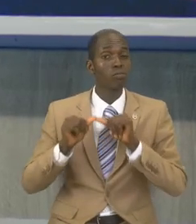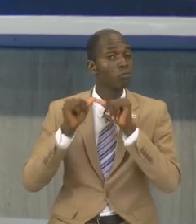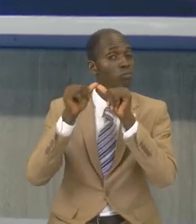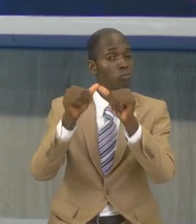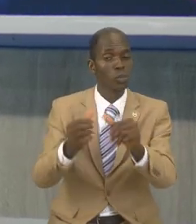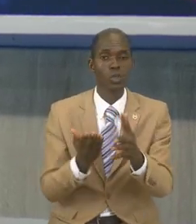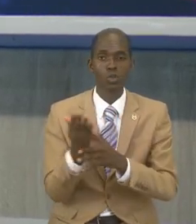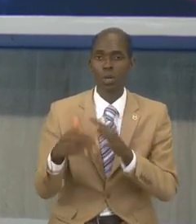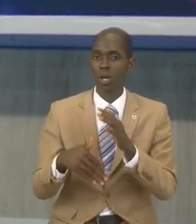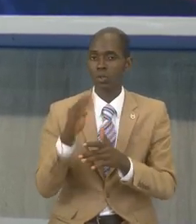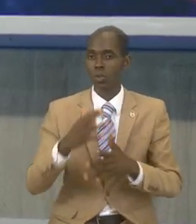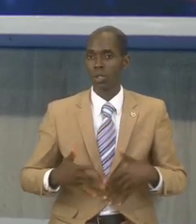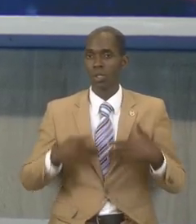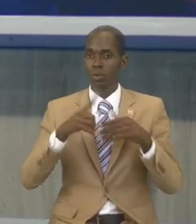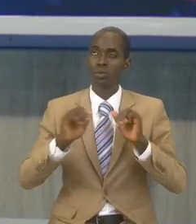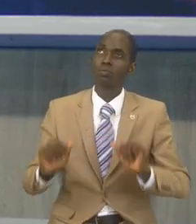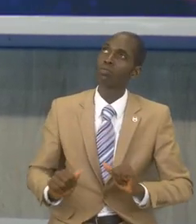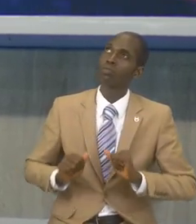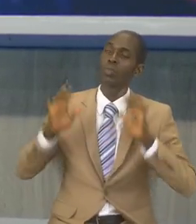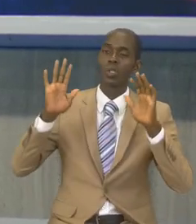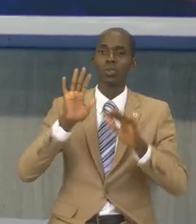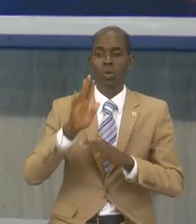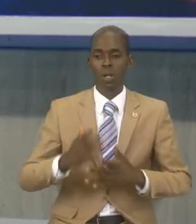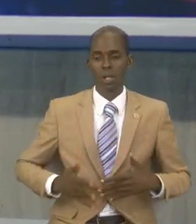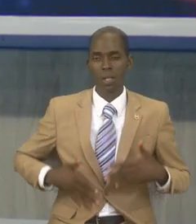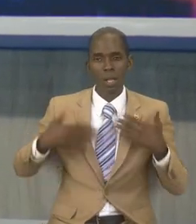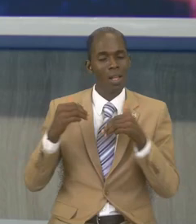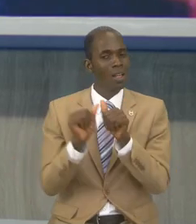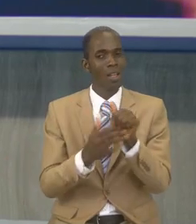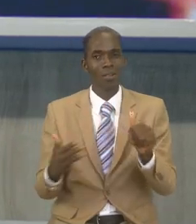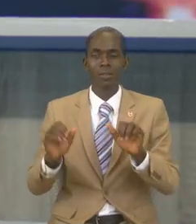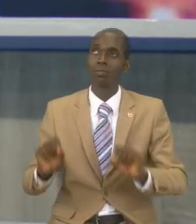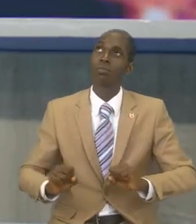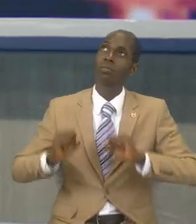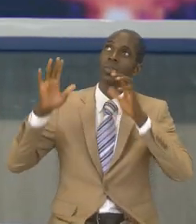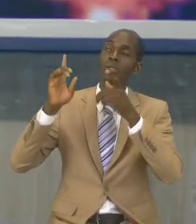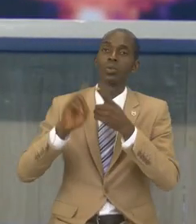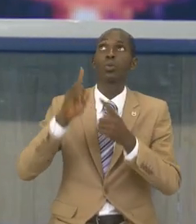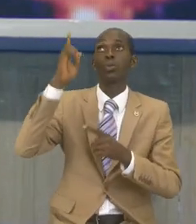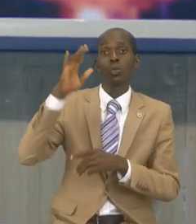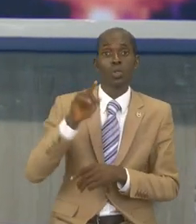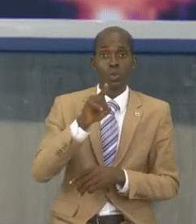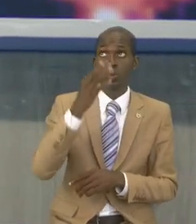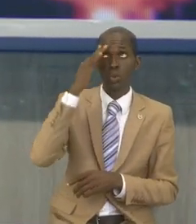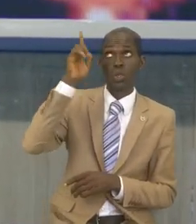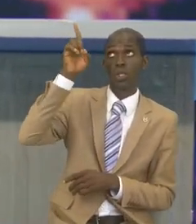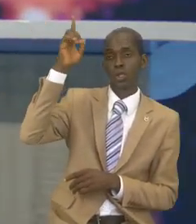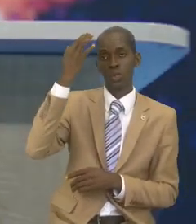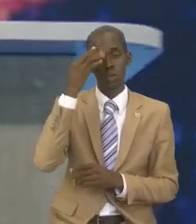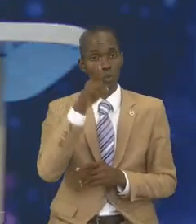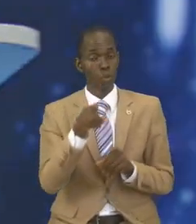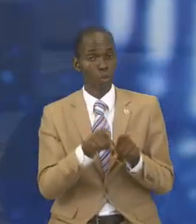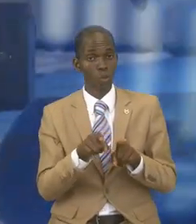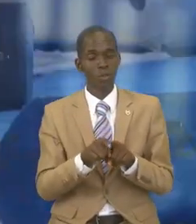will your life, everything you have, you will that unto God. You know him, he knows you. Tonight, there'll